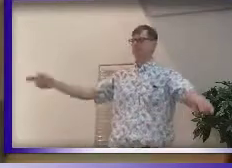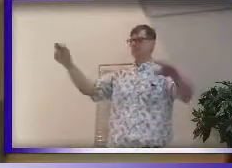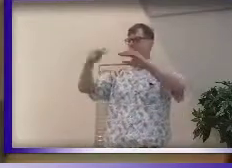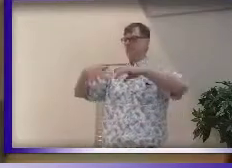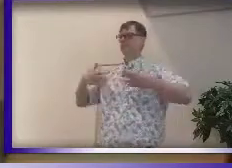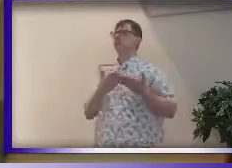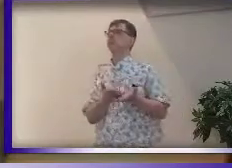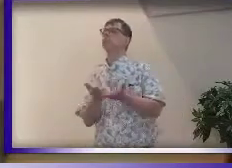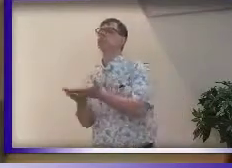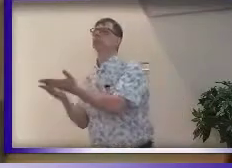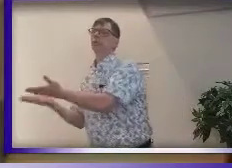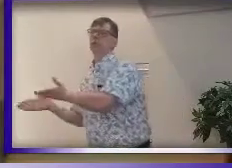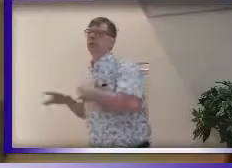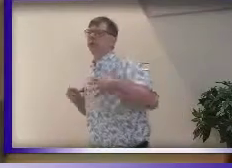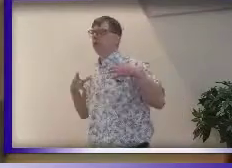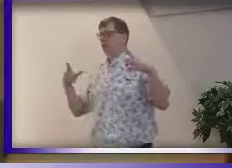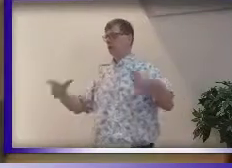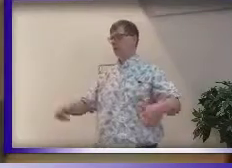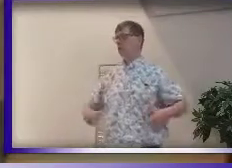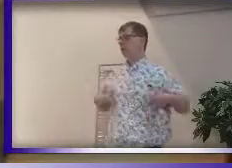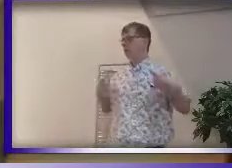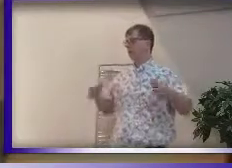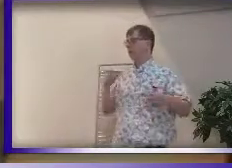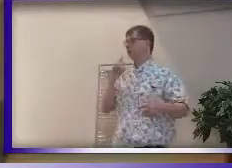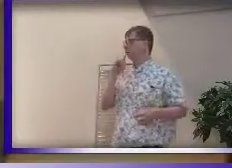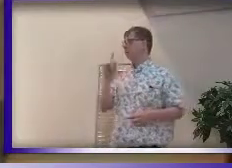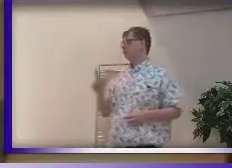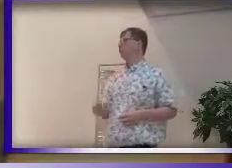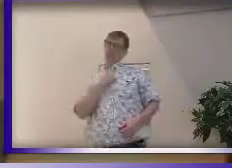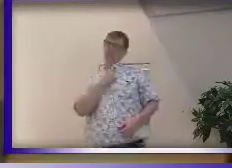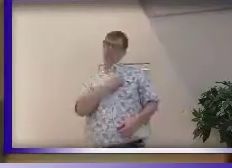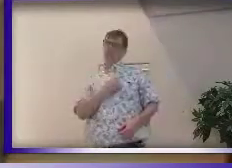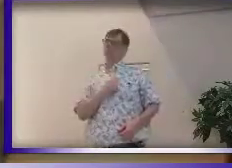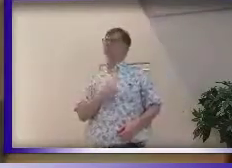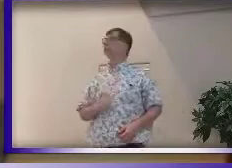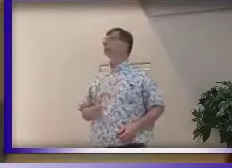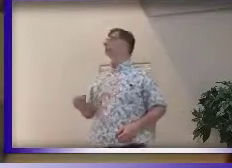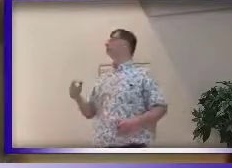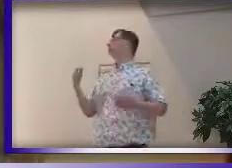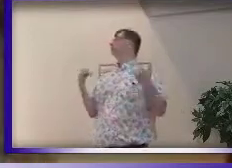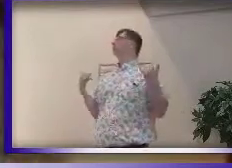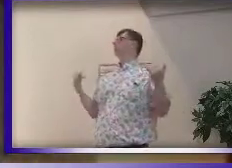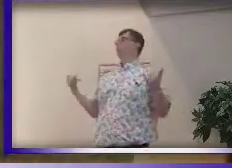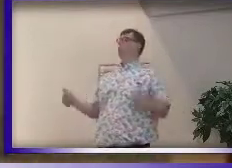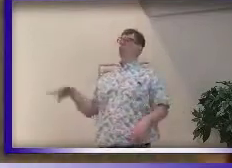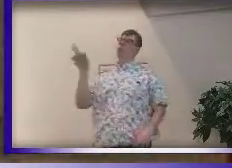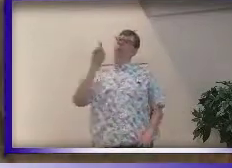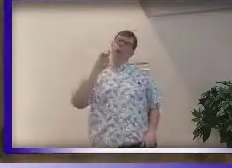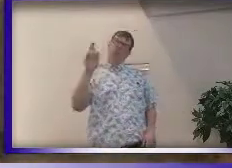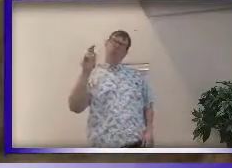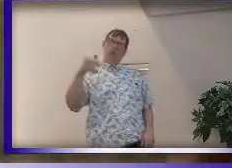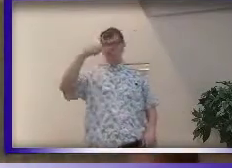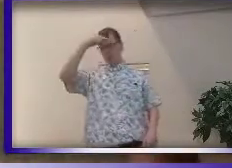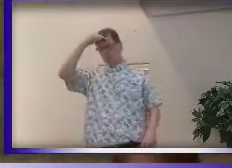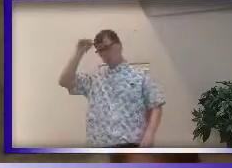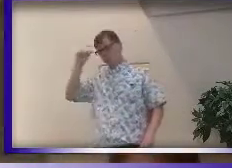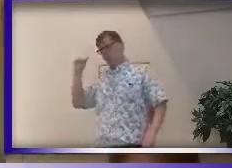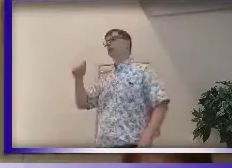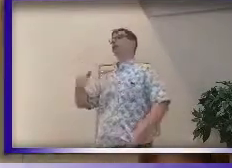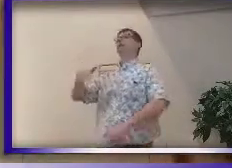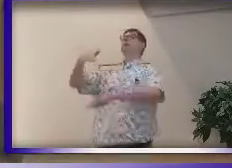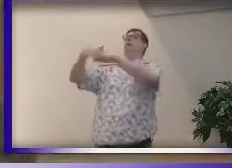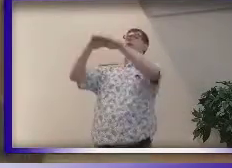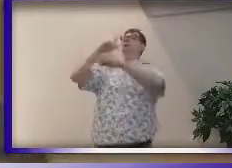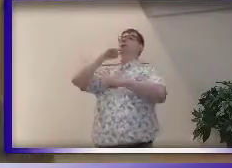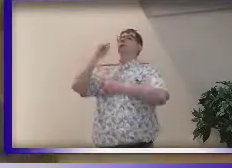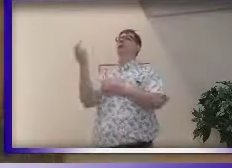who are wise enough to do it online so that they can have a second cup of coffee and put their feet up and not worry about what their jammies look like. Yes, I see